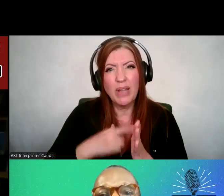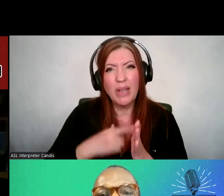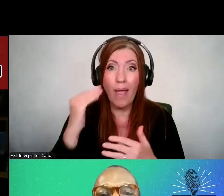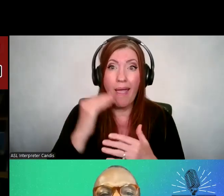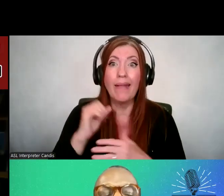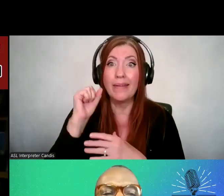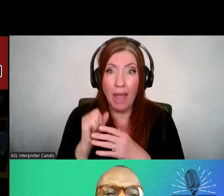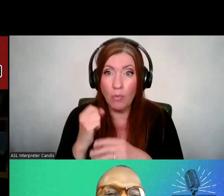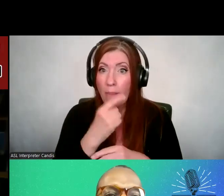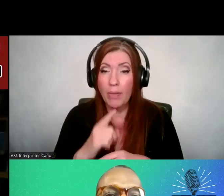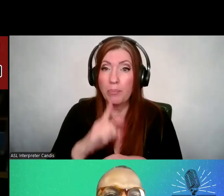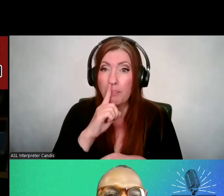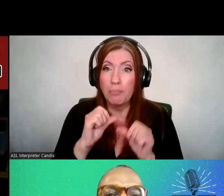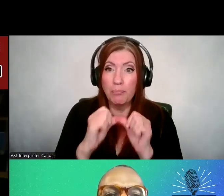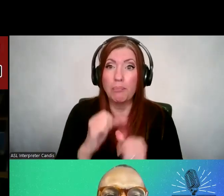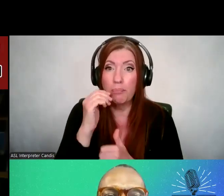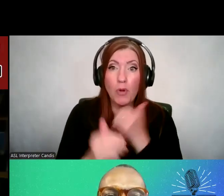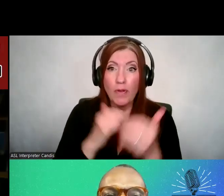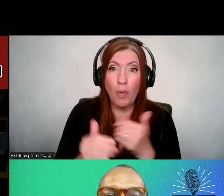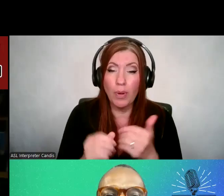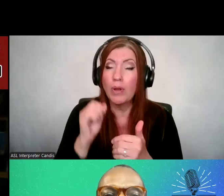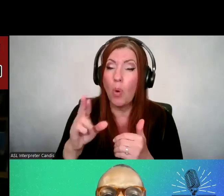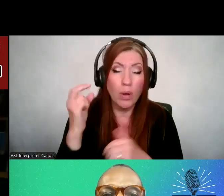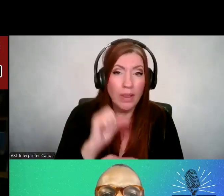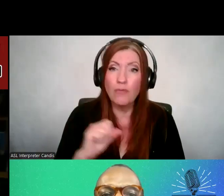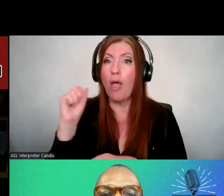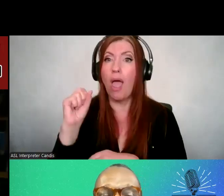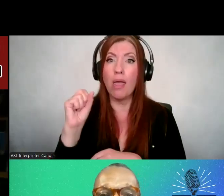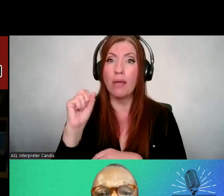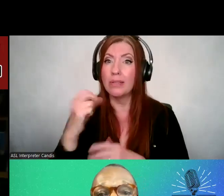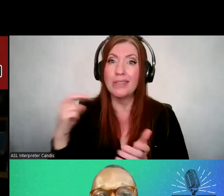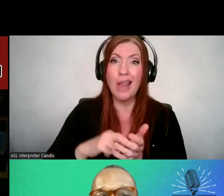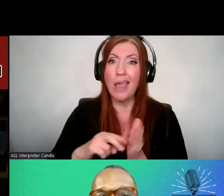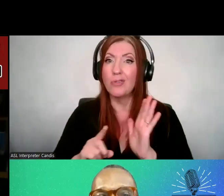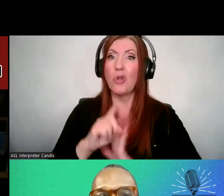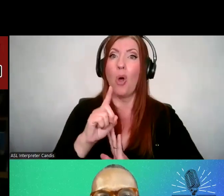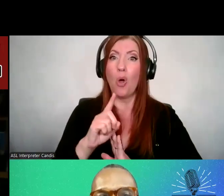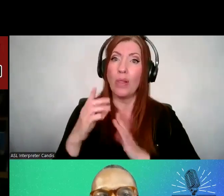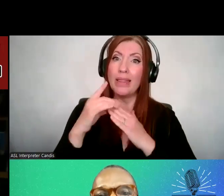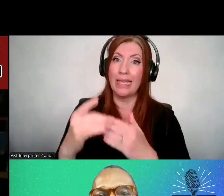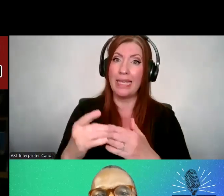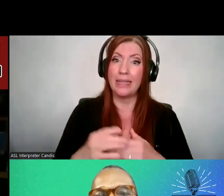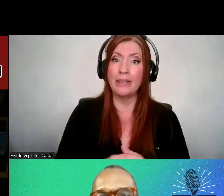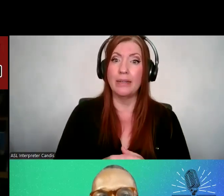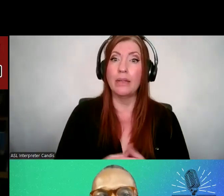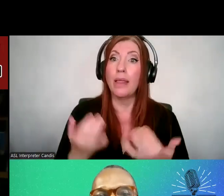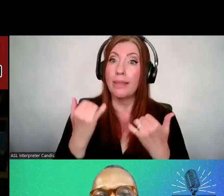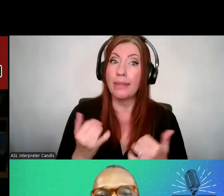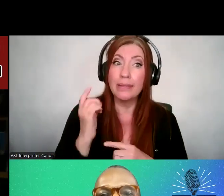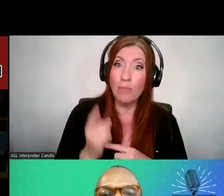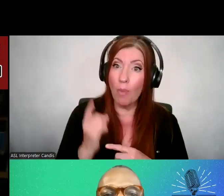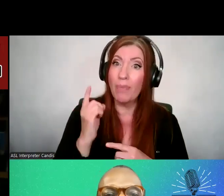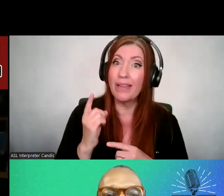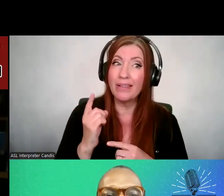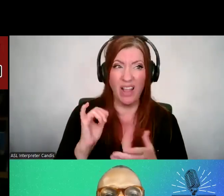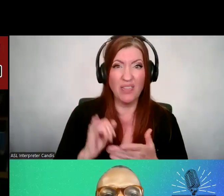closed, and keep moving forward, or to lift your head high, stand tall, and lead. This moment is such